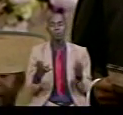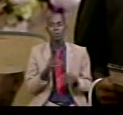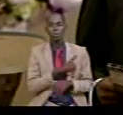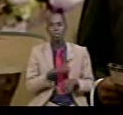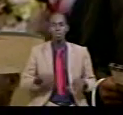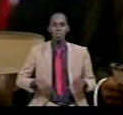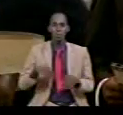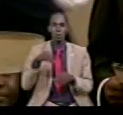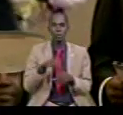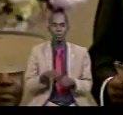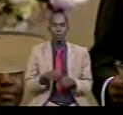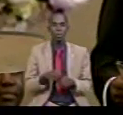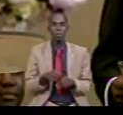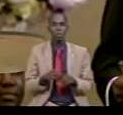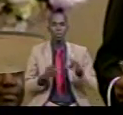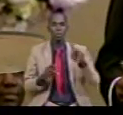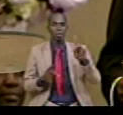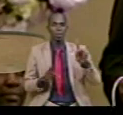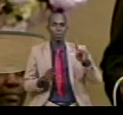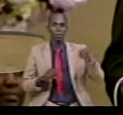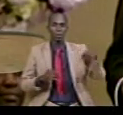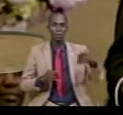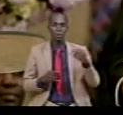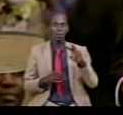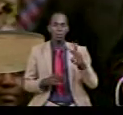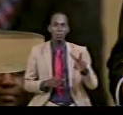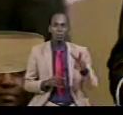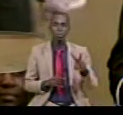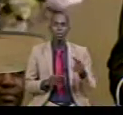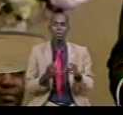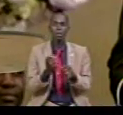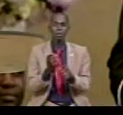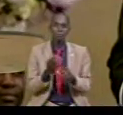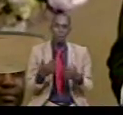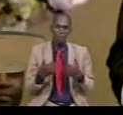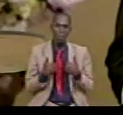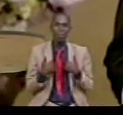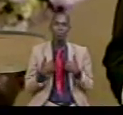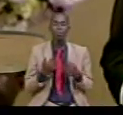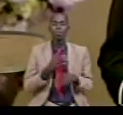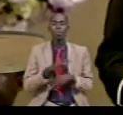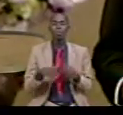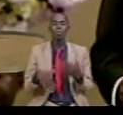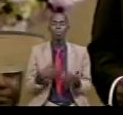Version contains expository study outlines and